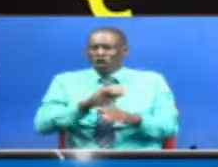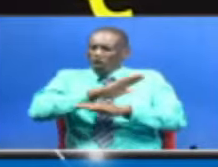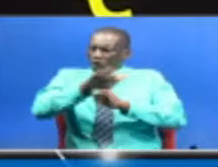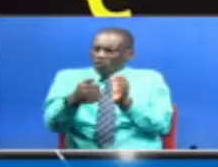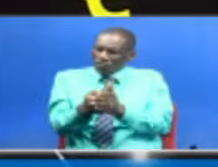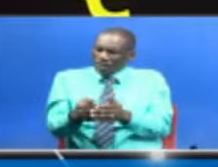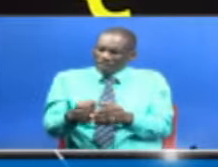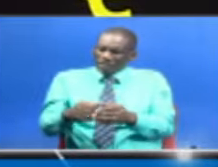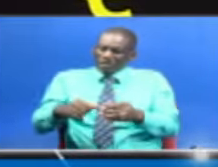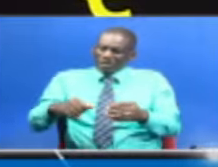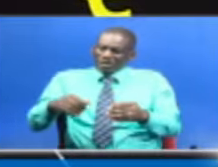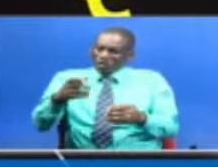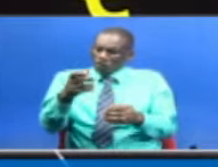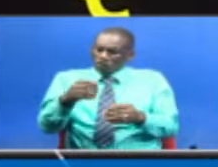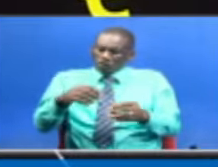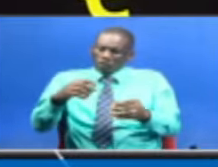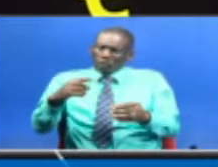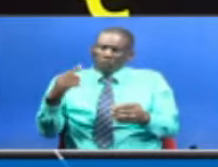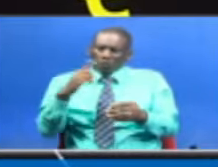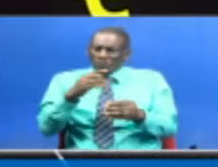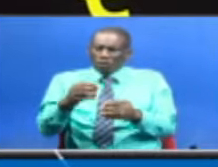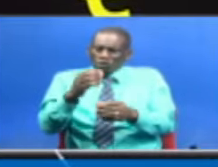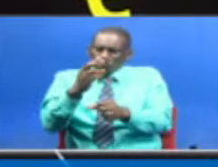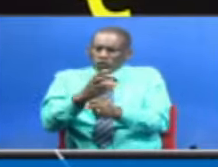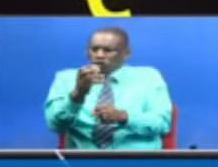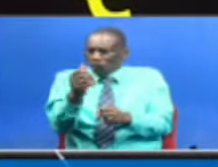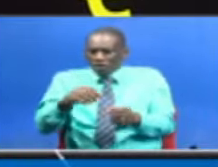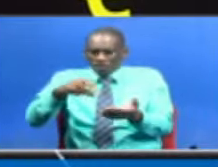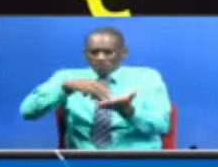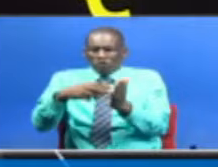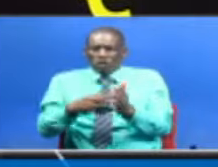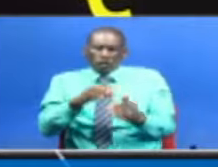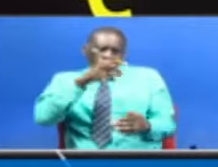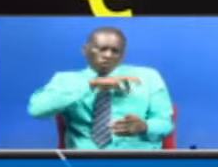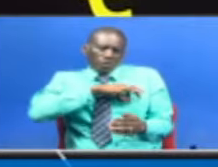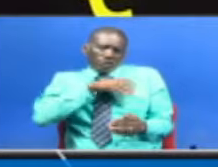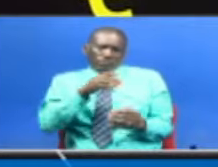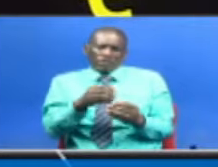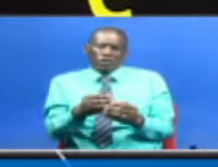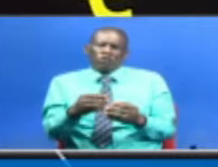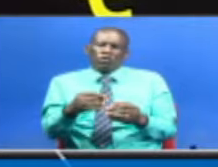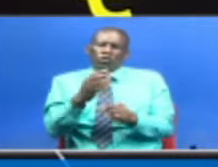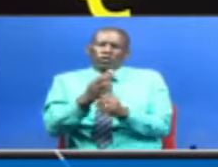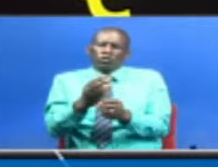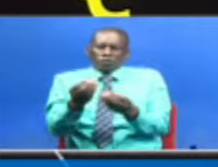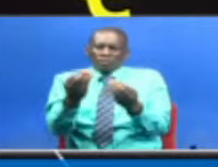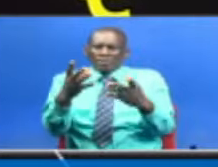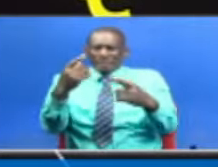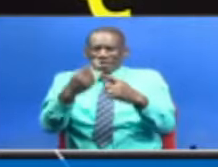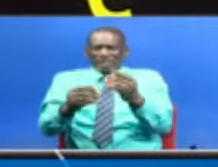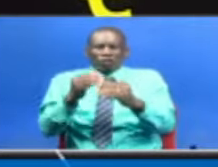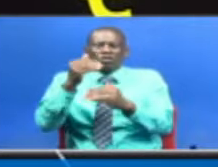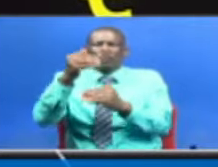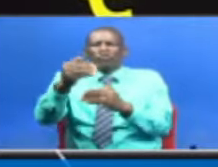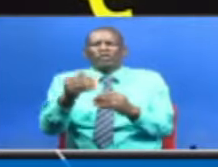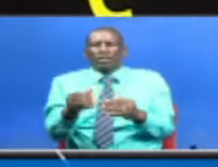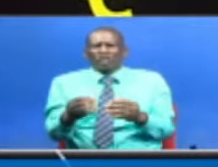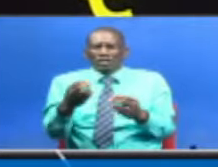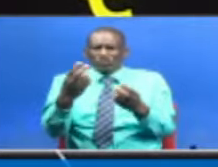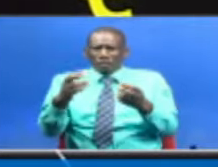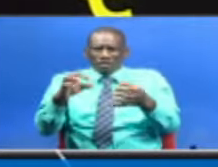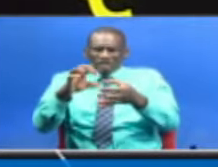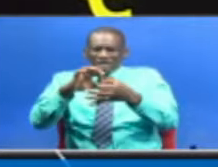intensive projects, whose timeline in terms of the benefits will actually go for many years to come. If you pick, for example, the link to